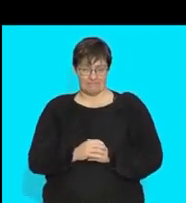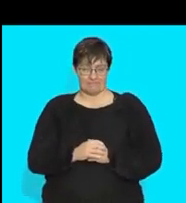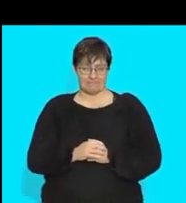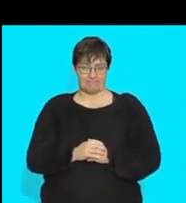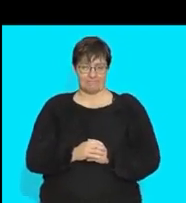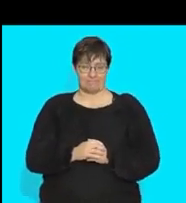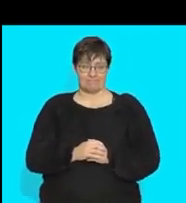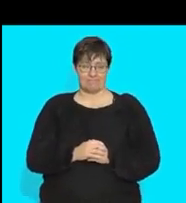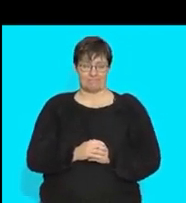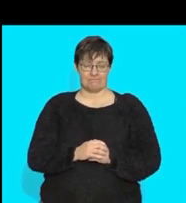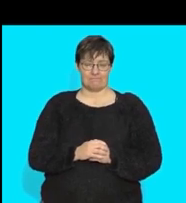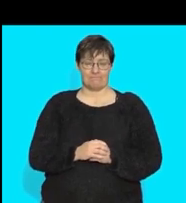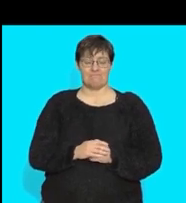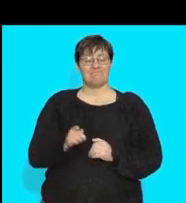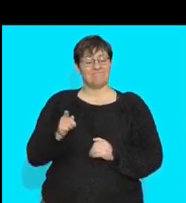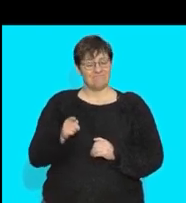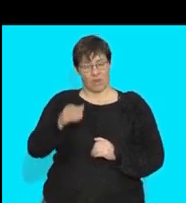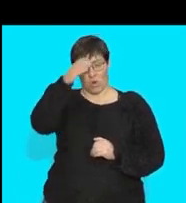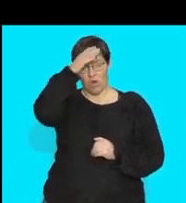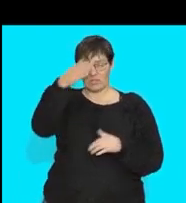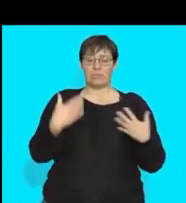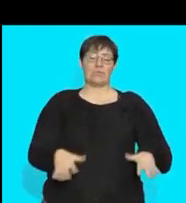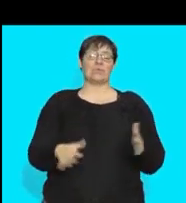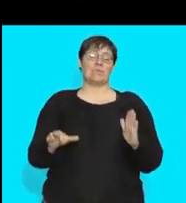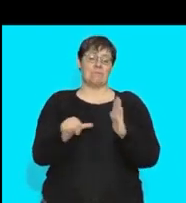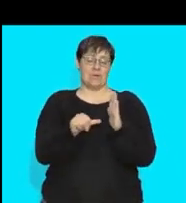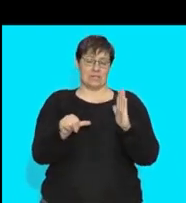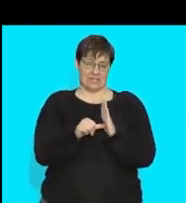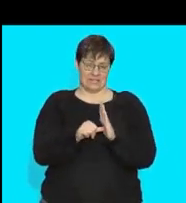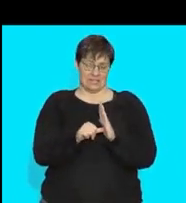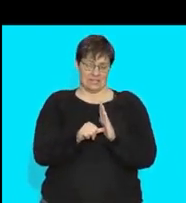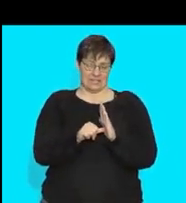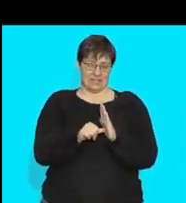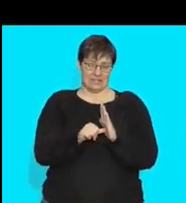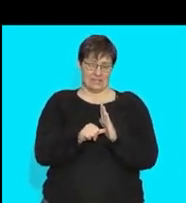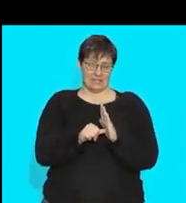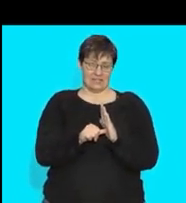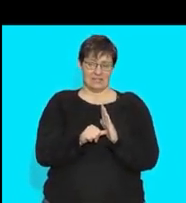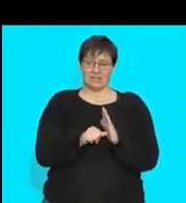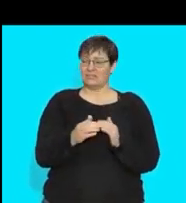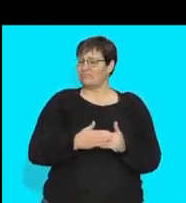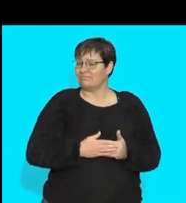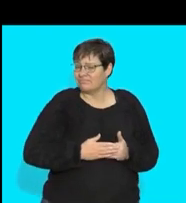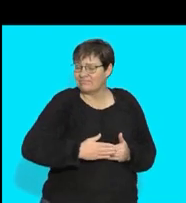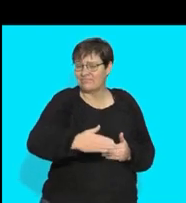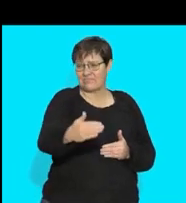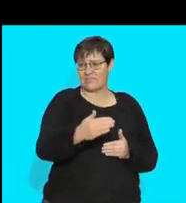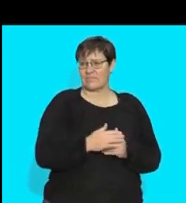this was a very important concept that you have to look at throughout the whole of